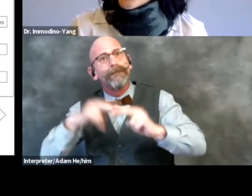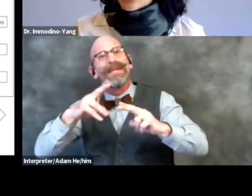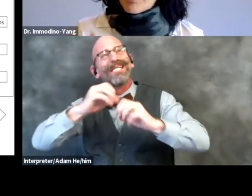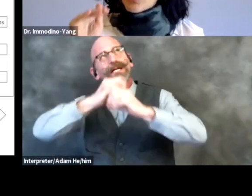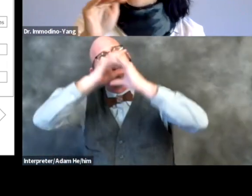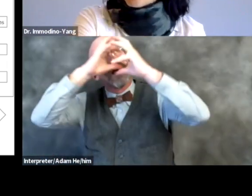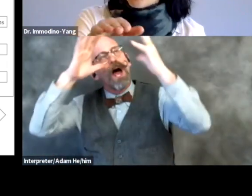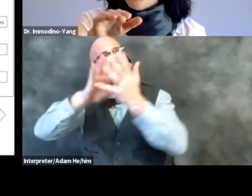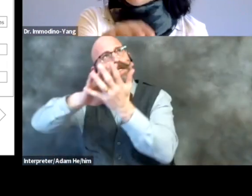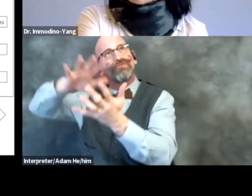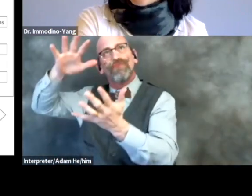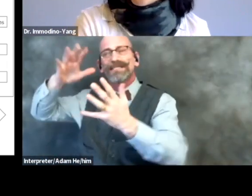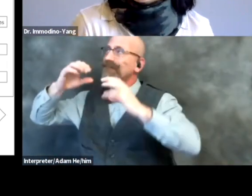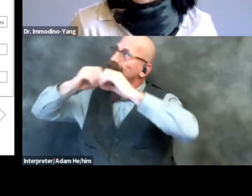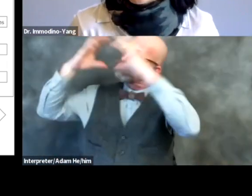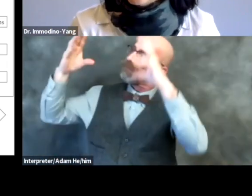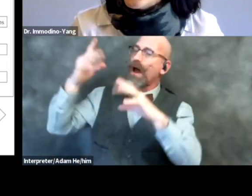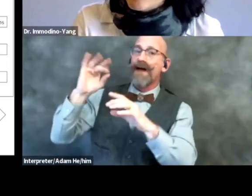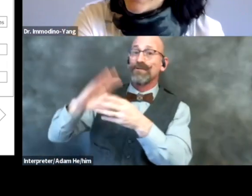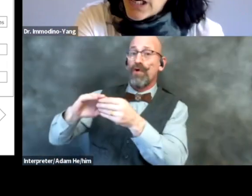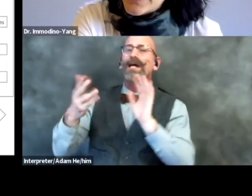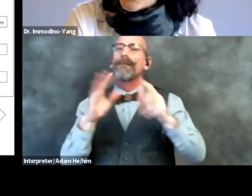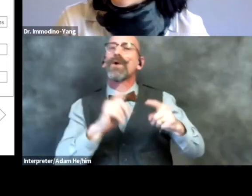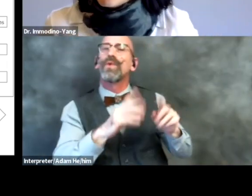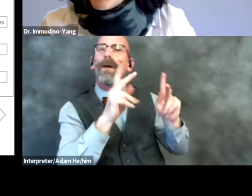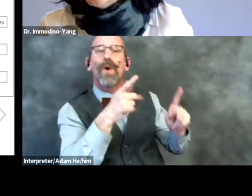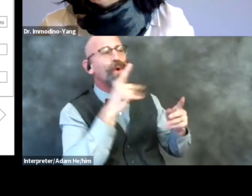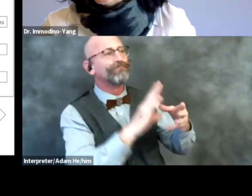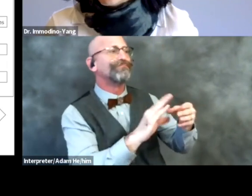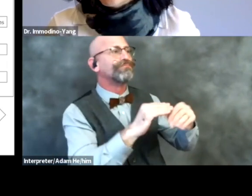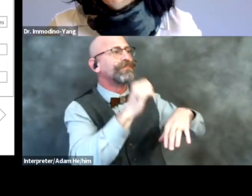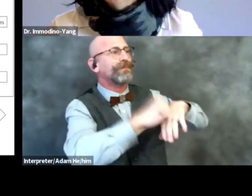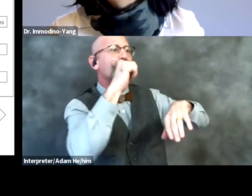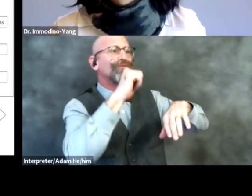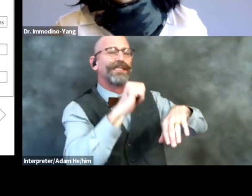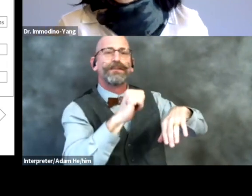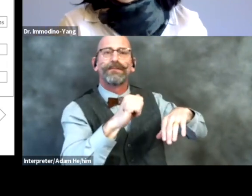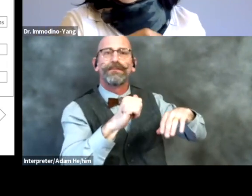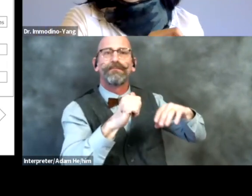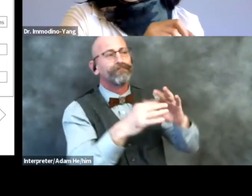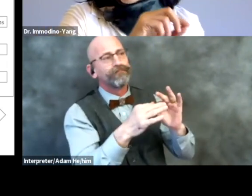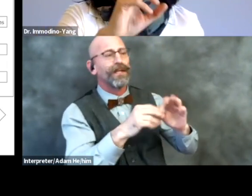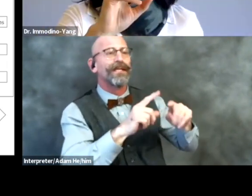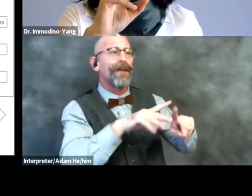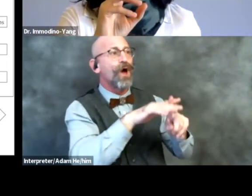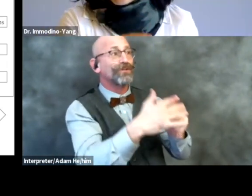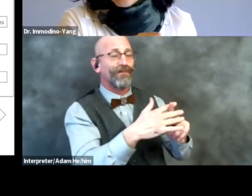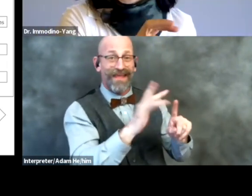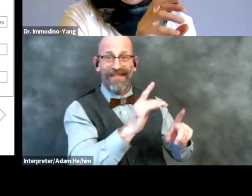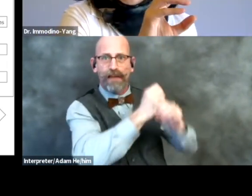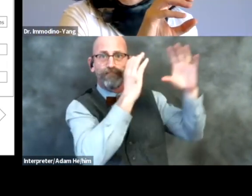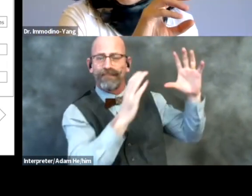of the story as compared to a more direct, concrete, context-dependent construal. And then